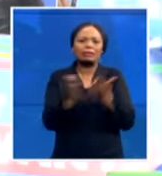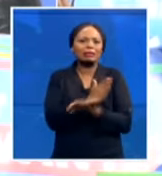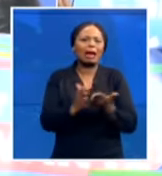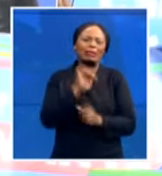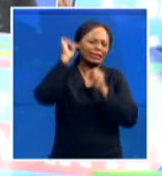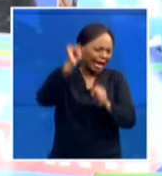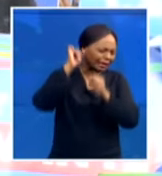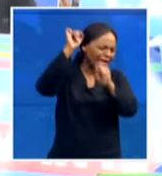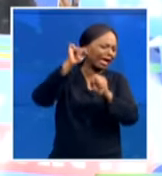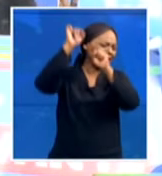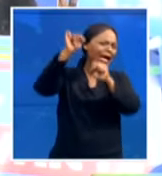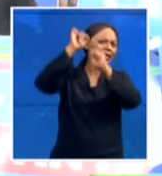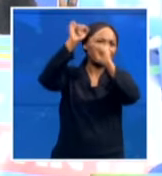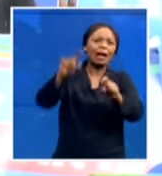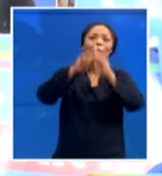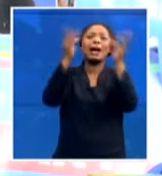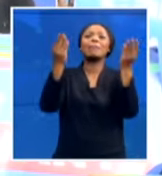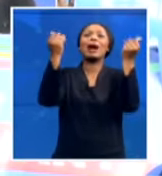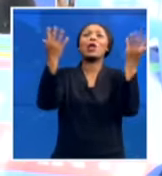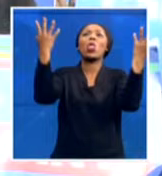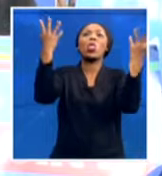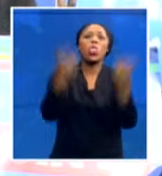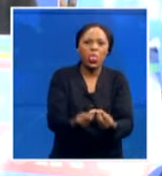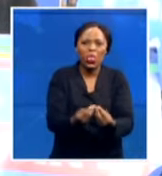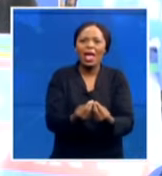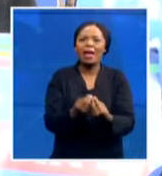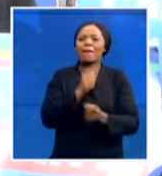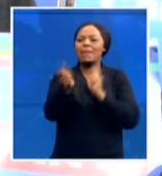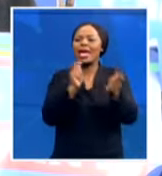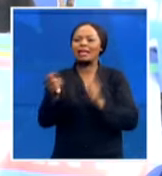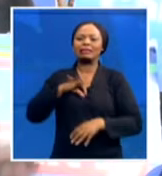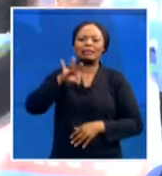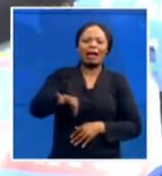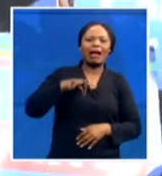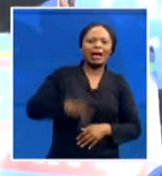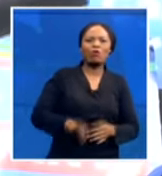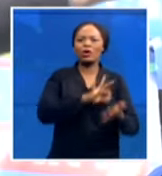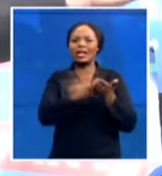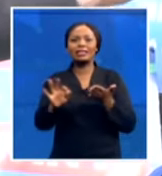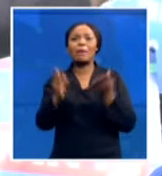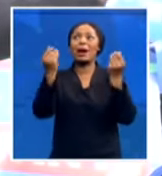to pay salaries and contractors. There will be no national government bailout because